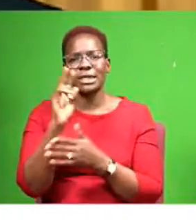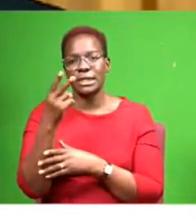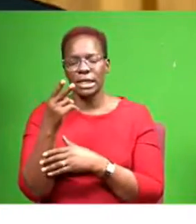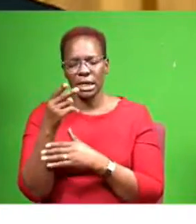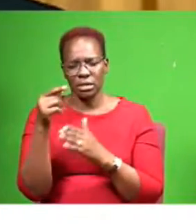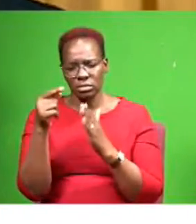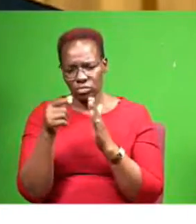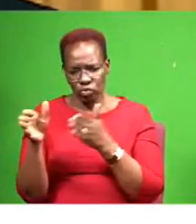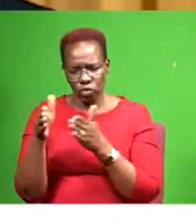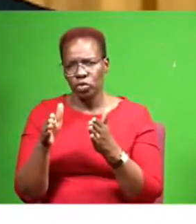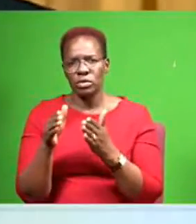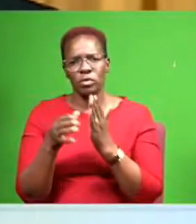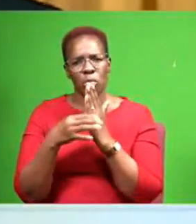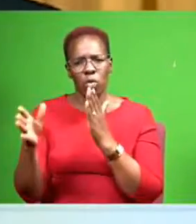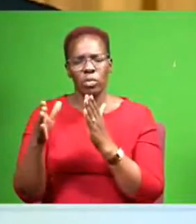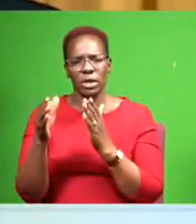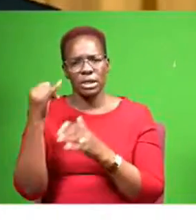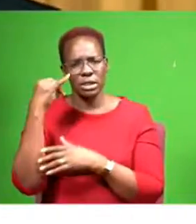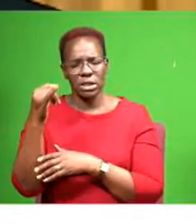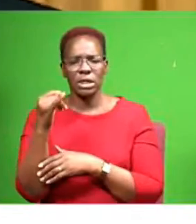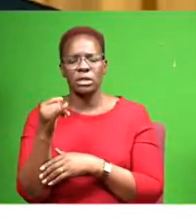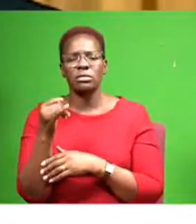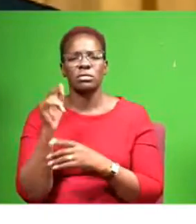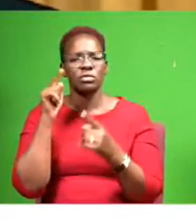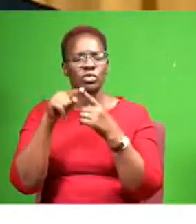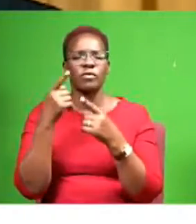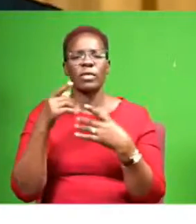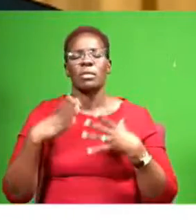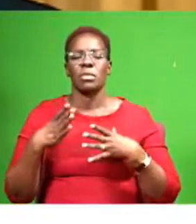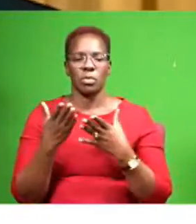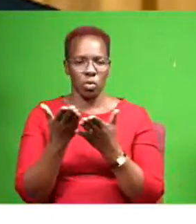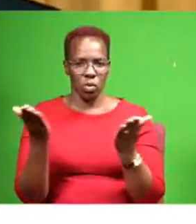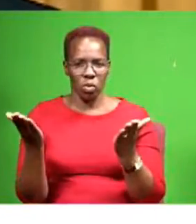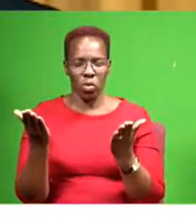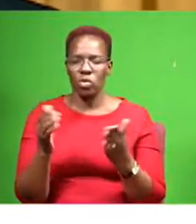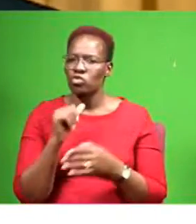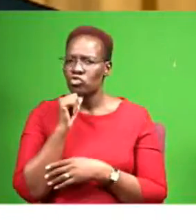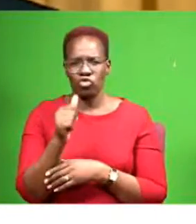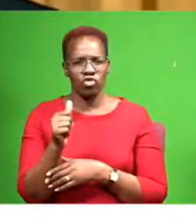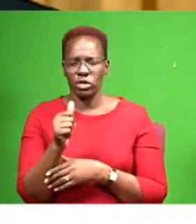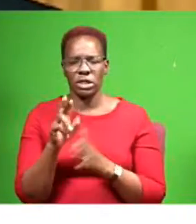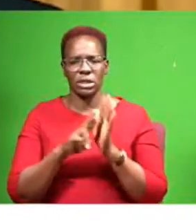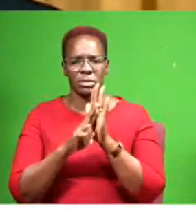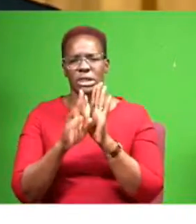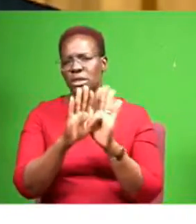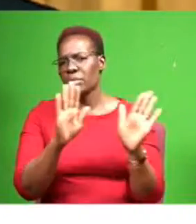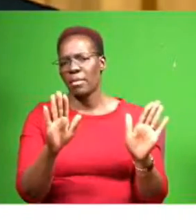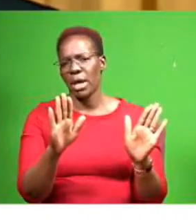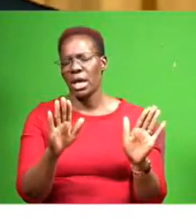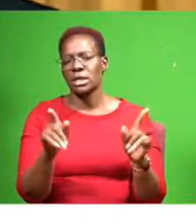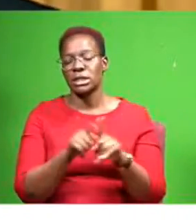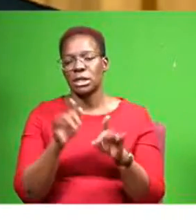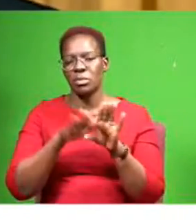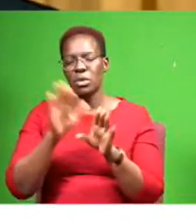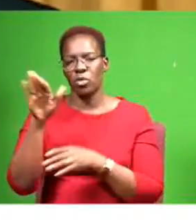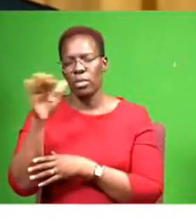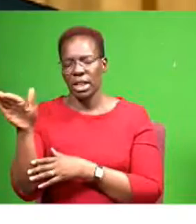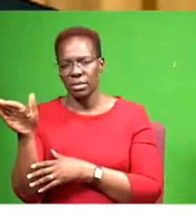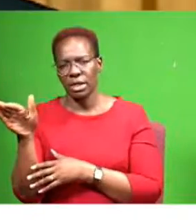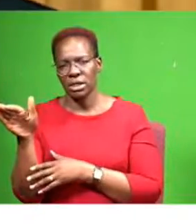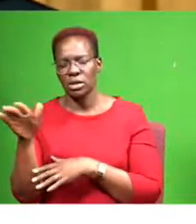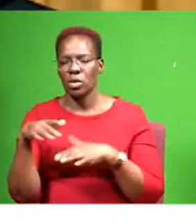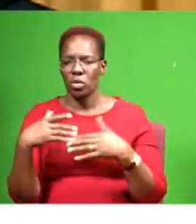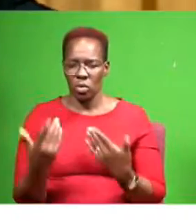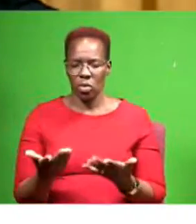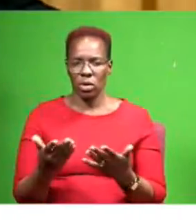avenue of a popular initiative was intended for the people and not their representatives, such as members of parliament